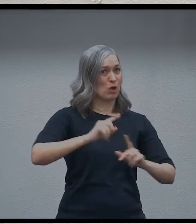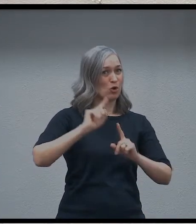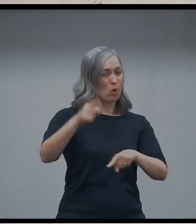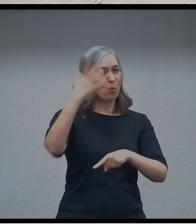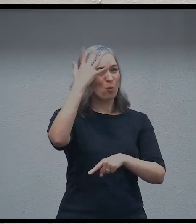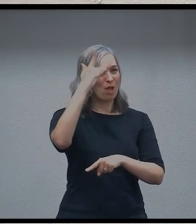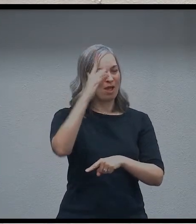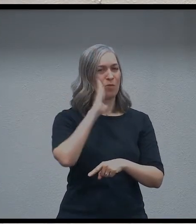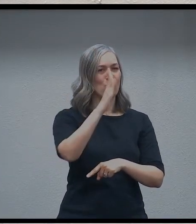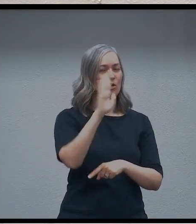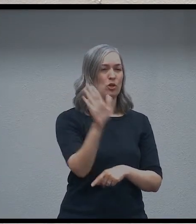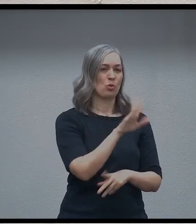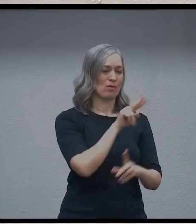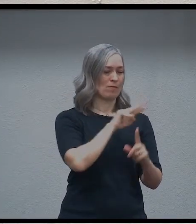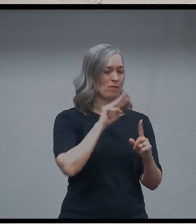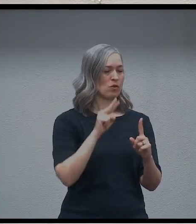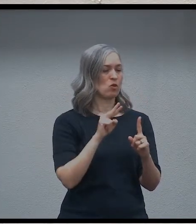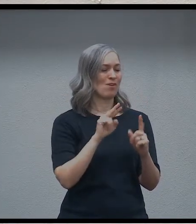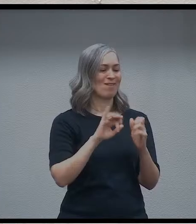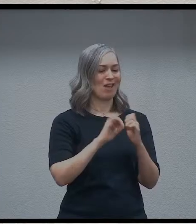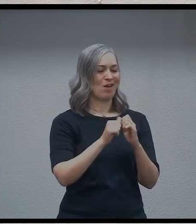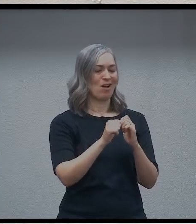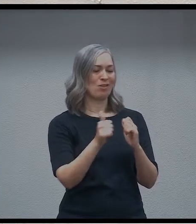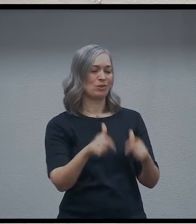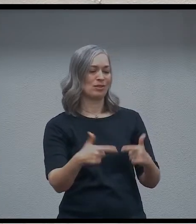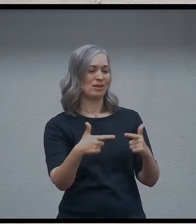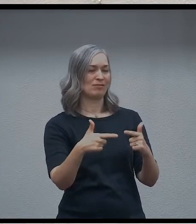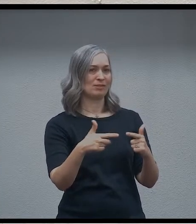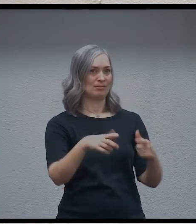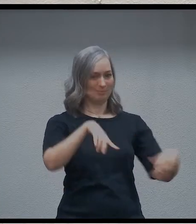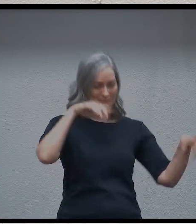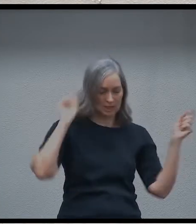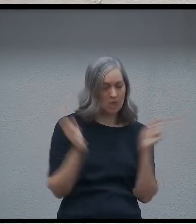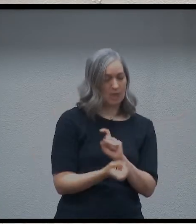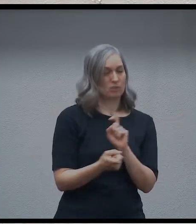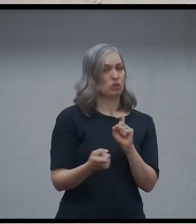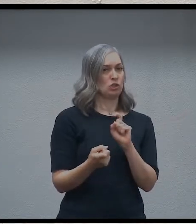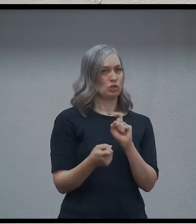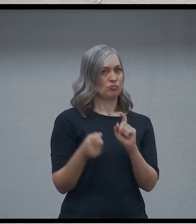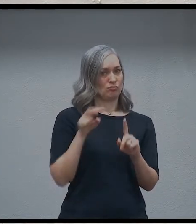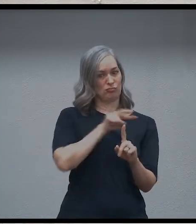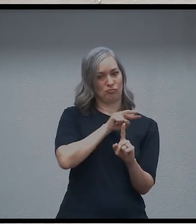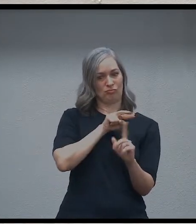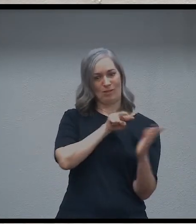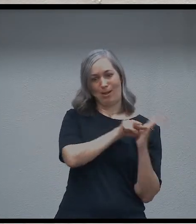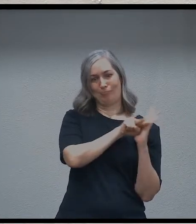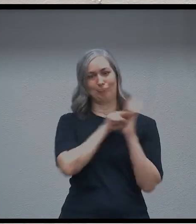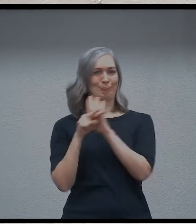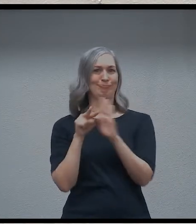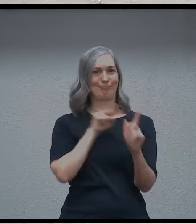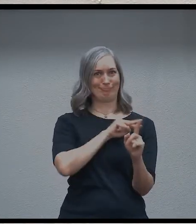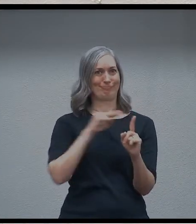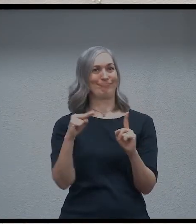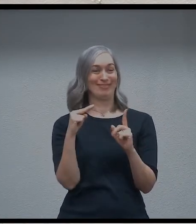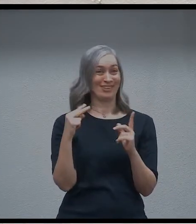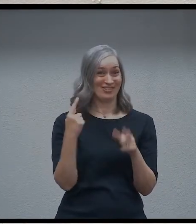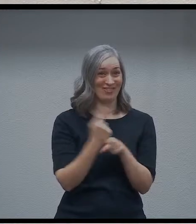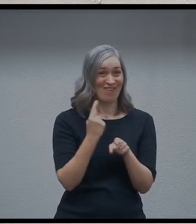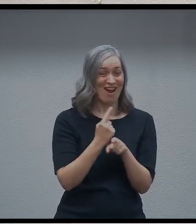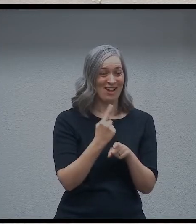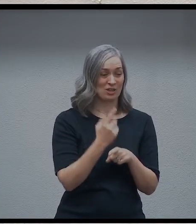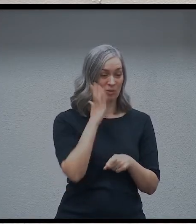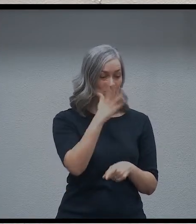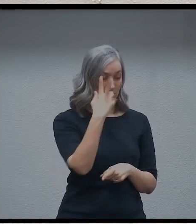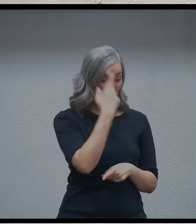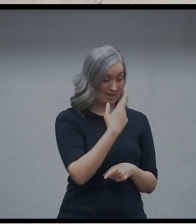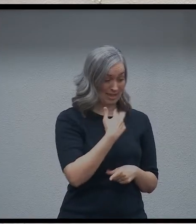change your view on how others are living and how others, how blessed you are and how